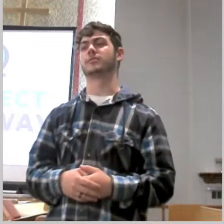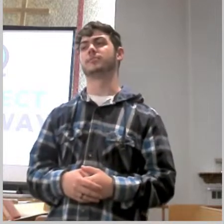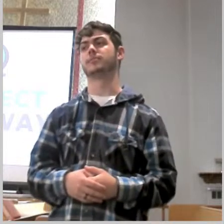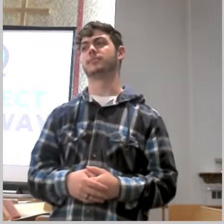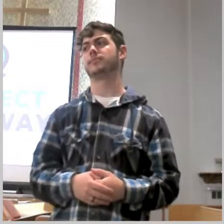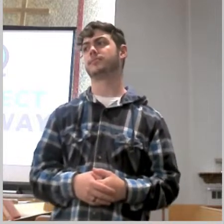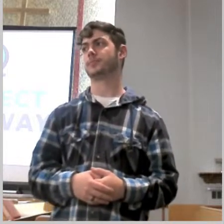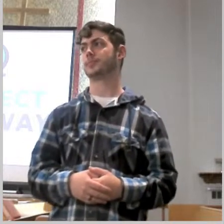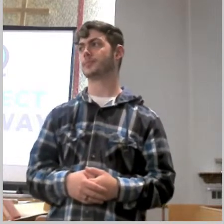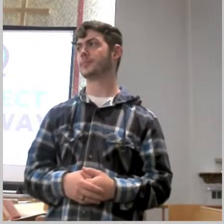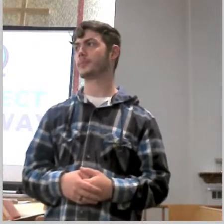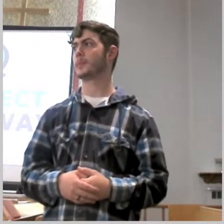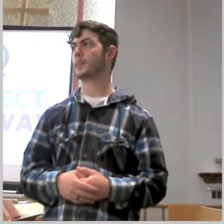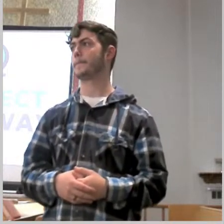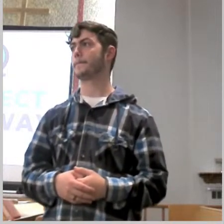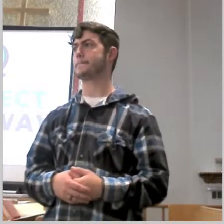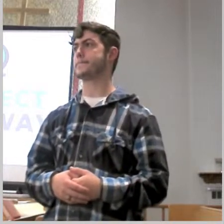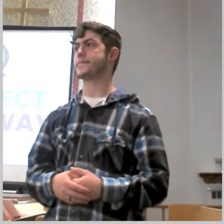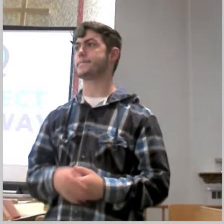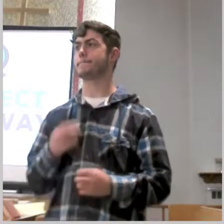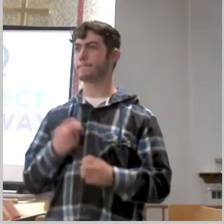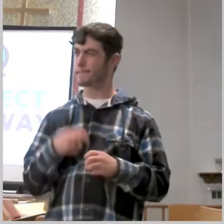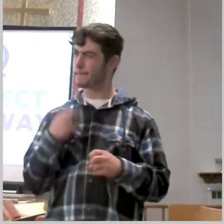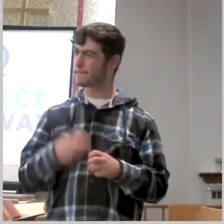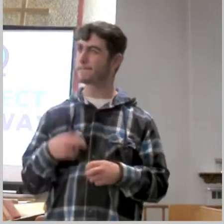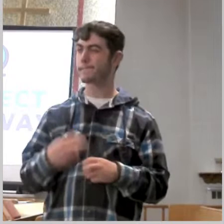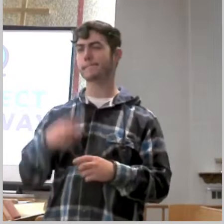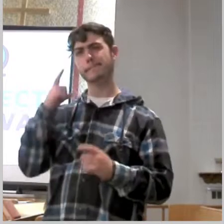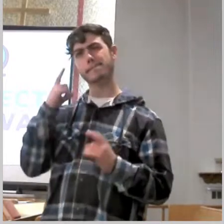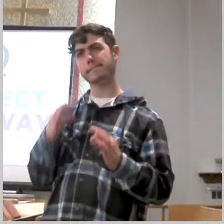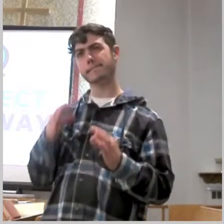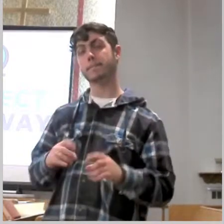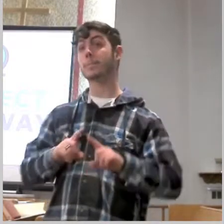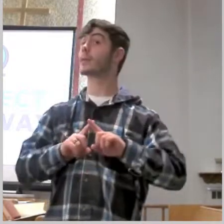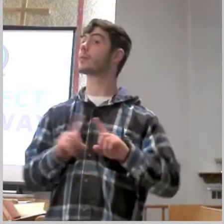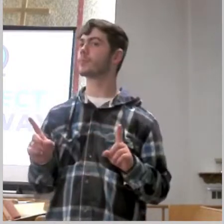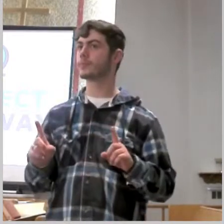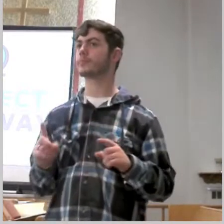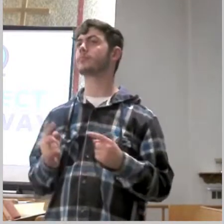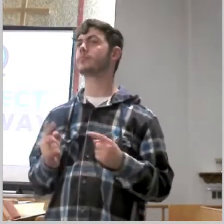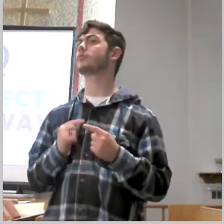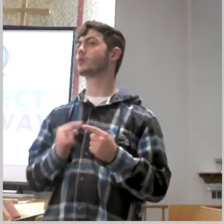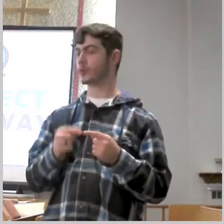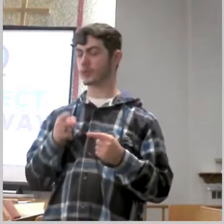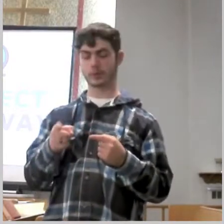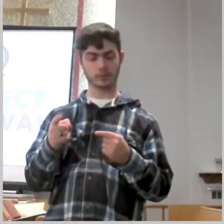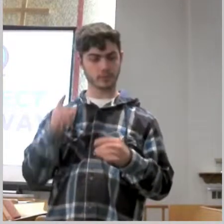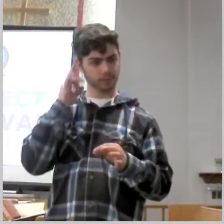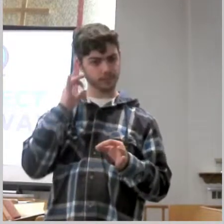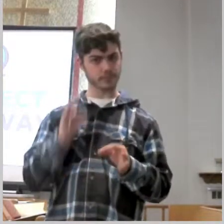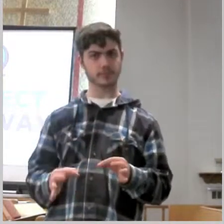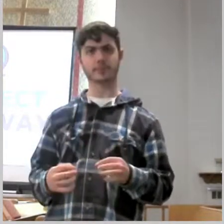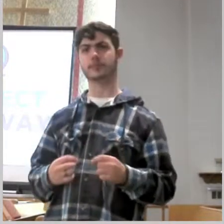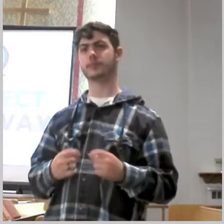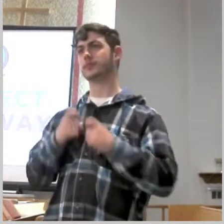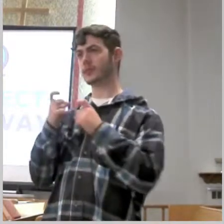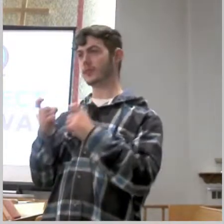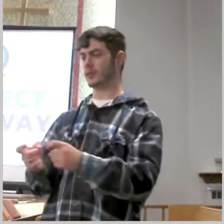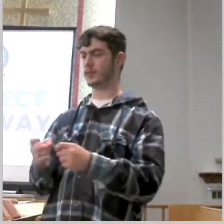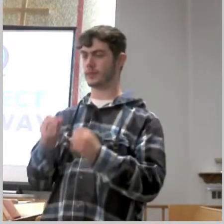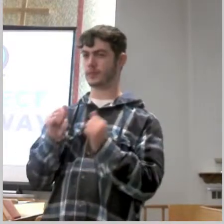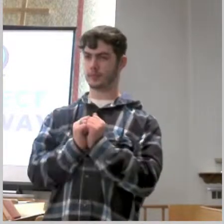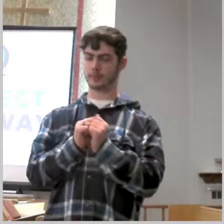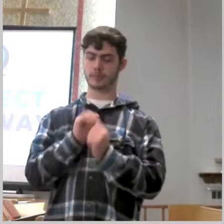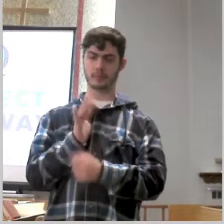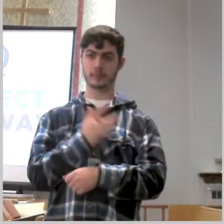giving. It's difficult to decide, but once you decided to give in your heart to the